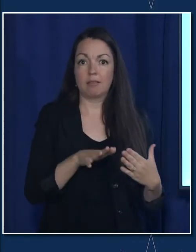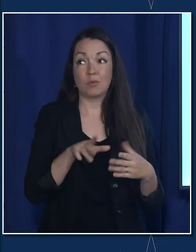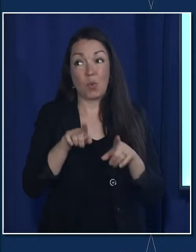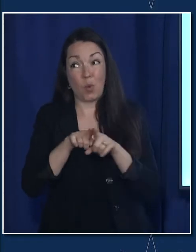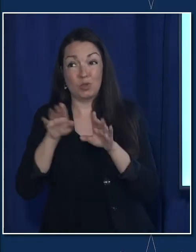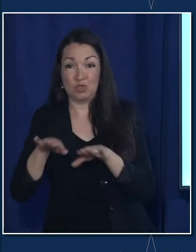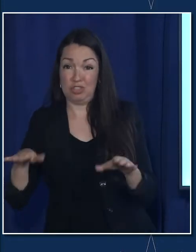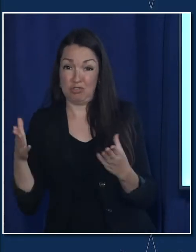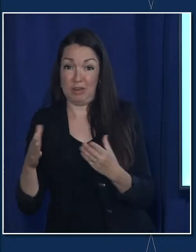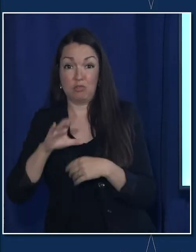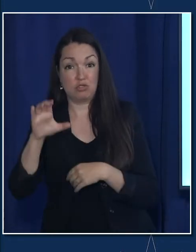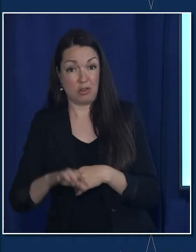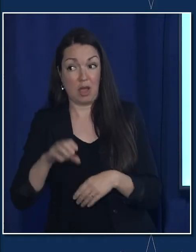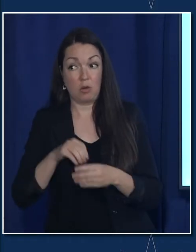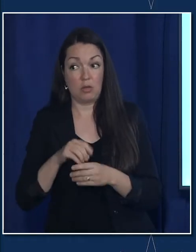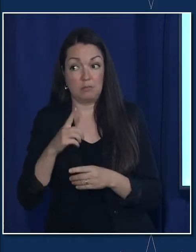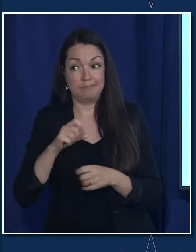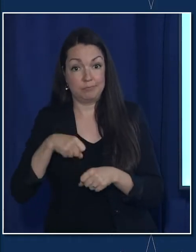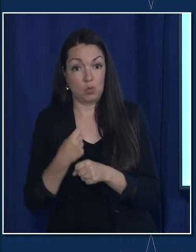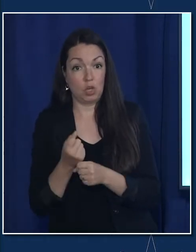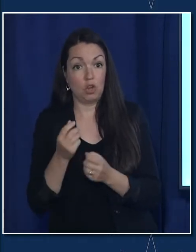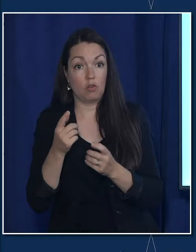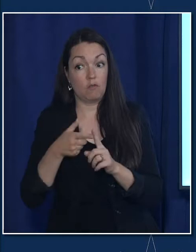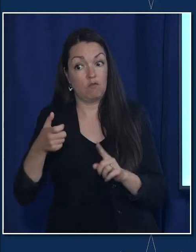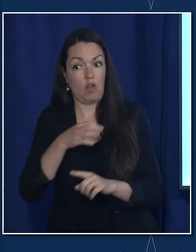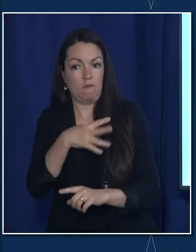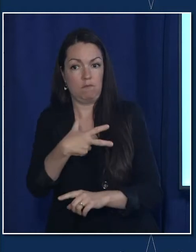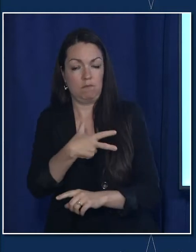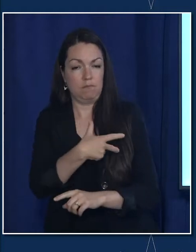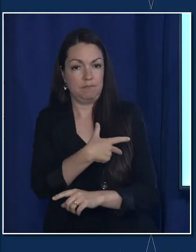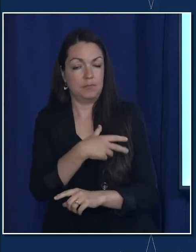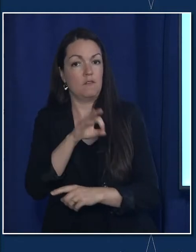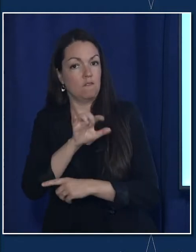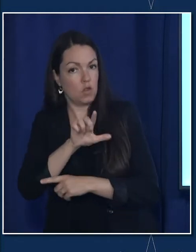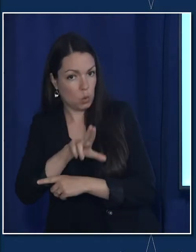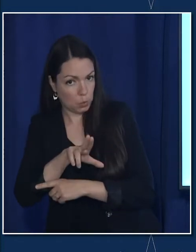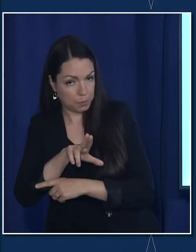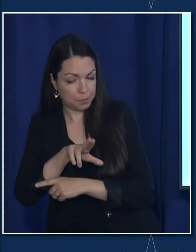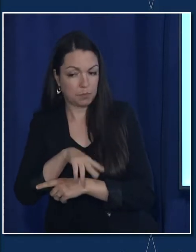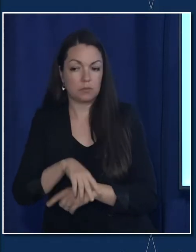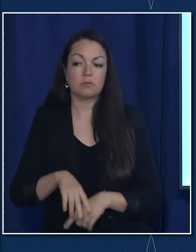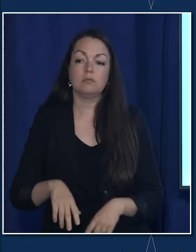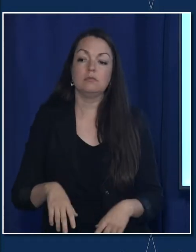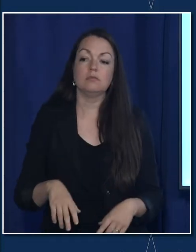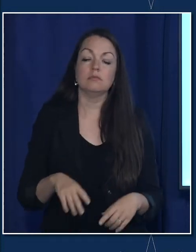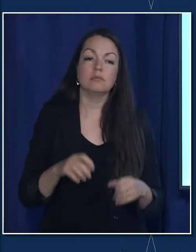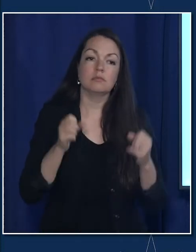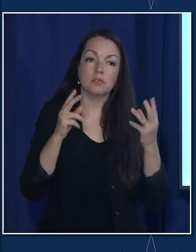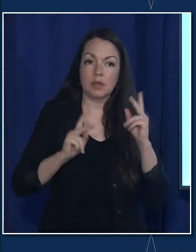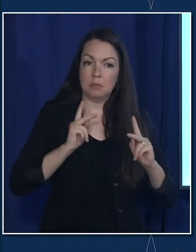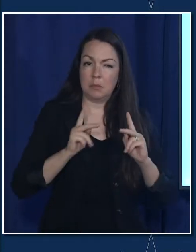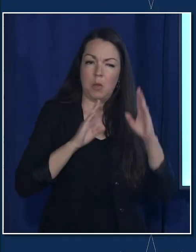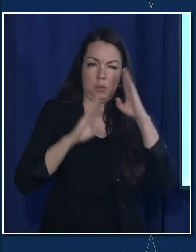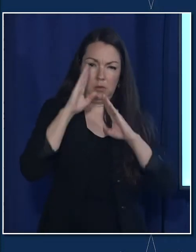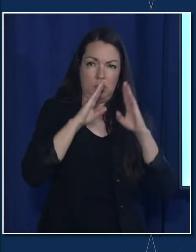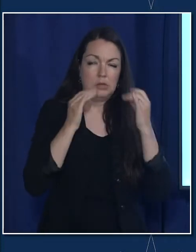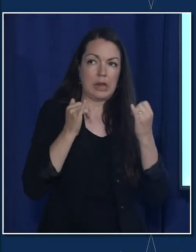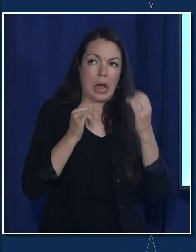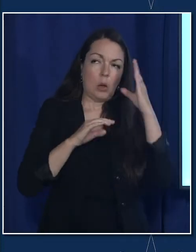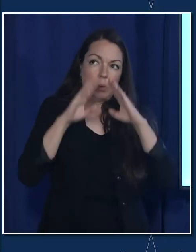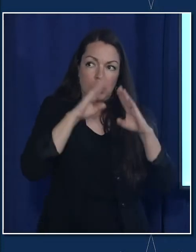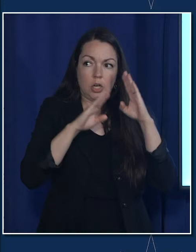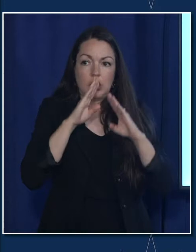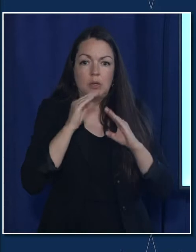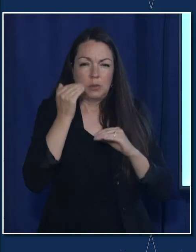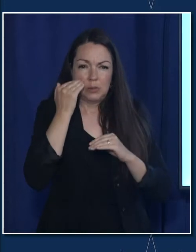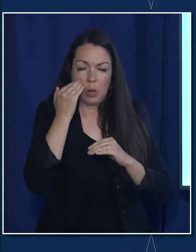here in Chicago in a typical year from influenza. So there has been a lot of worry about what is known to